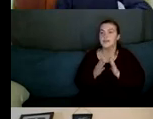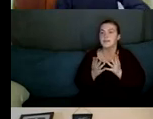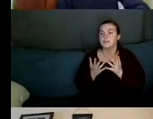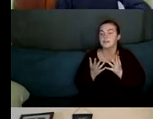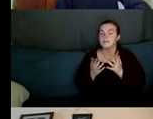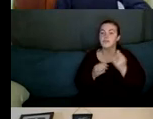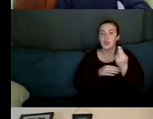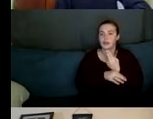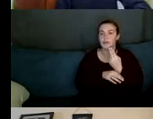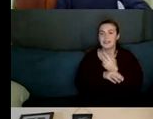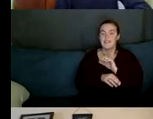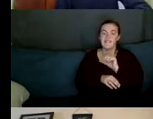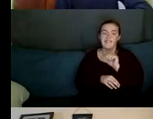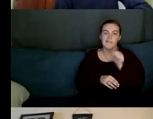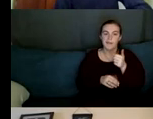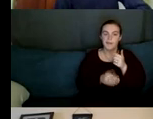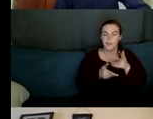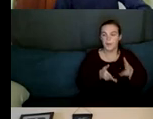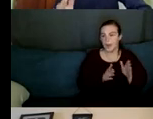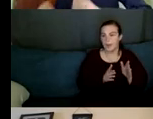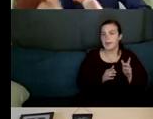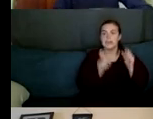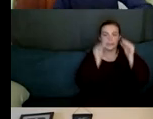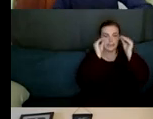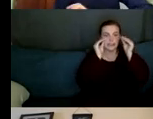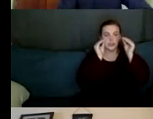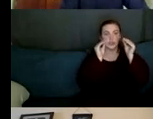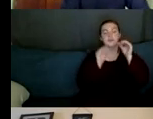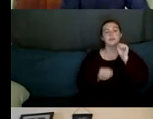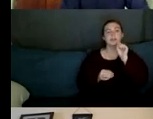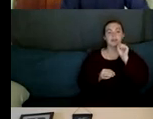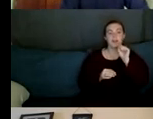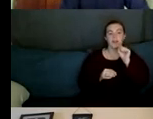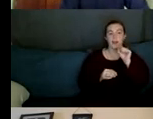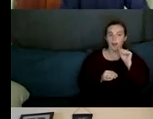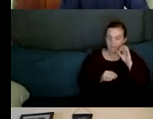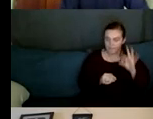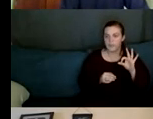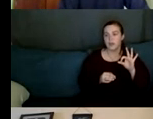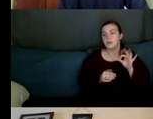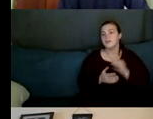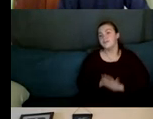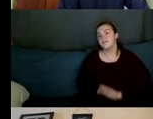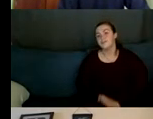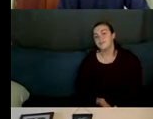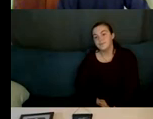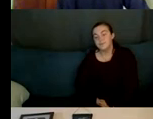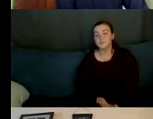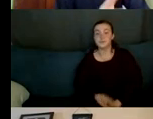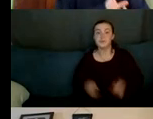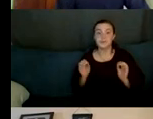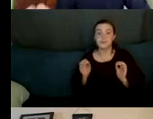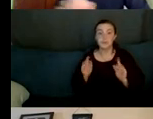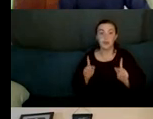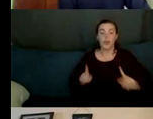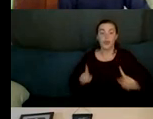use an alternate method to your teachers and staff when you are in that stage where you haven't published it yet. Okay, so